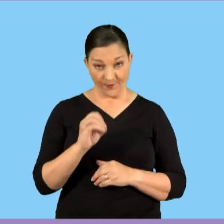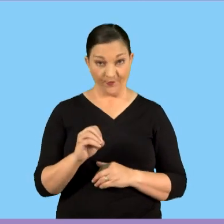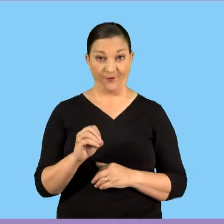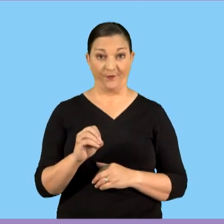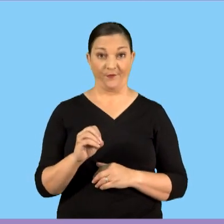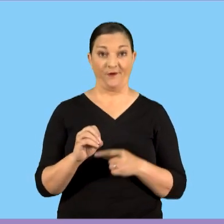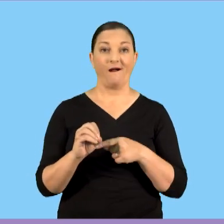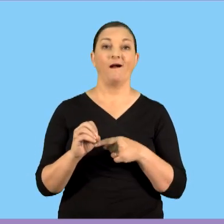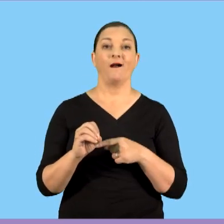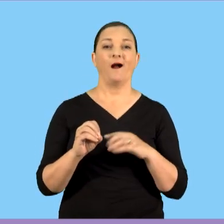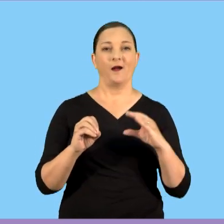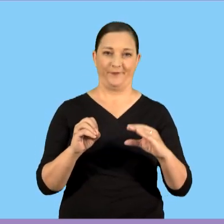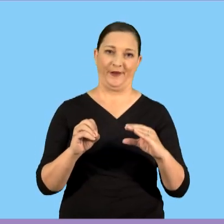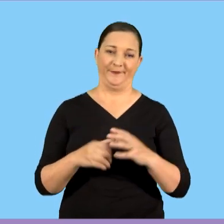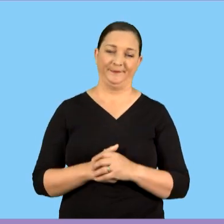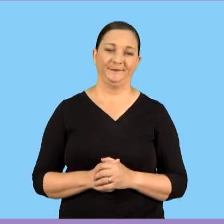that the